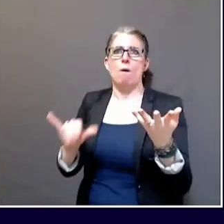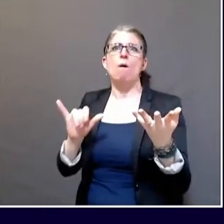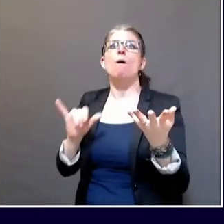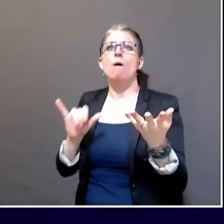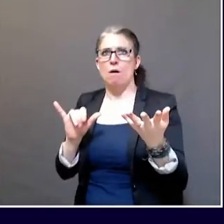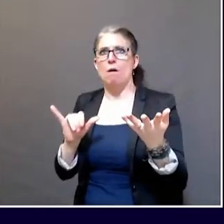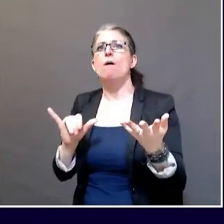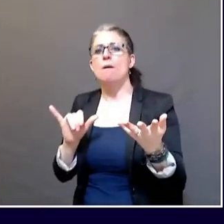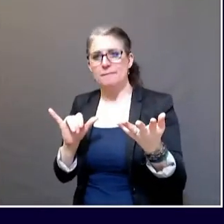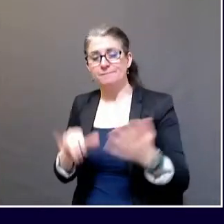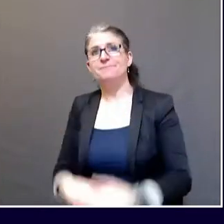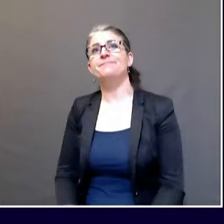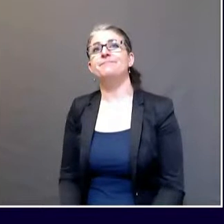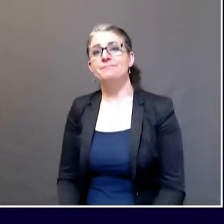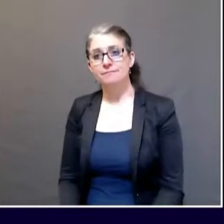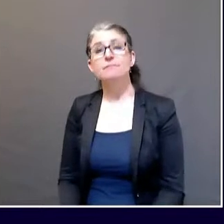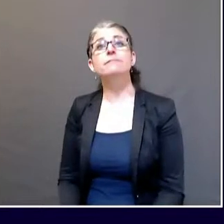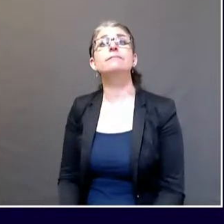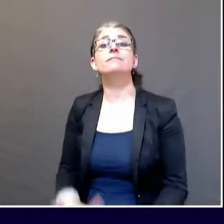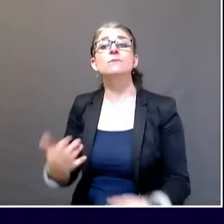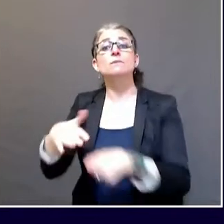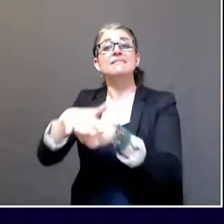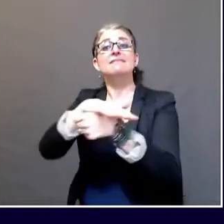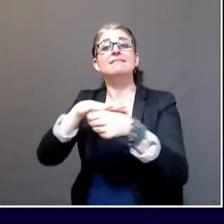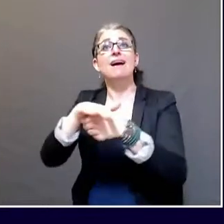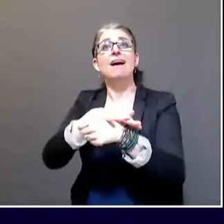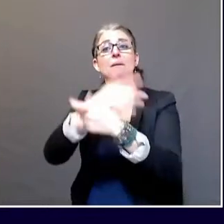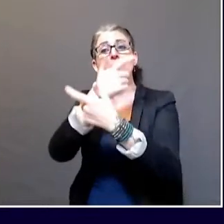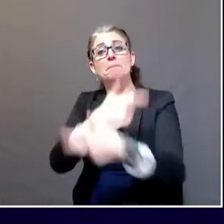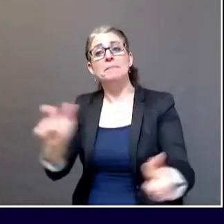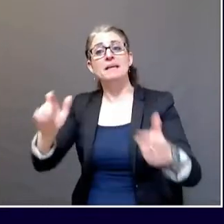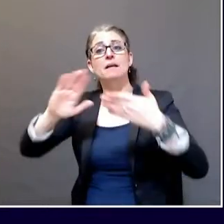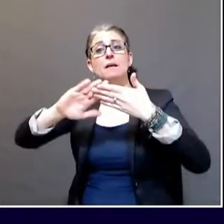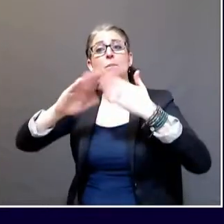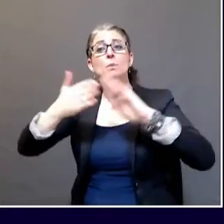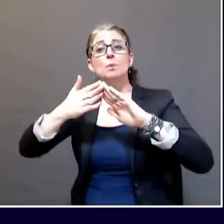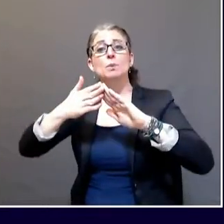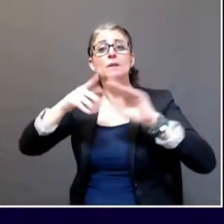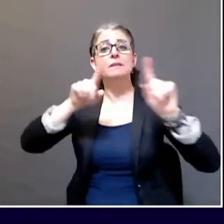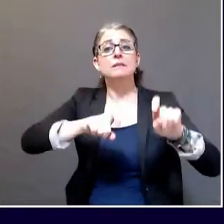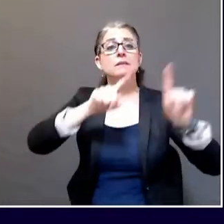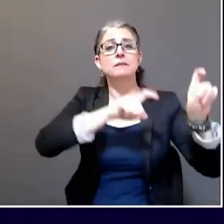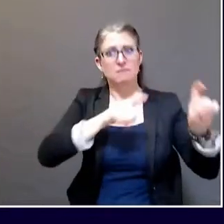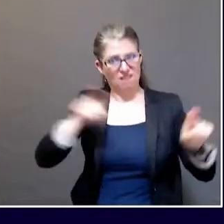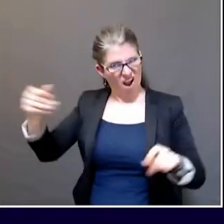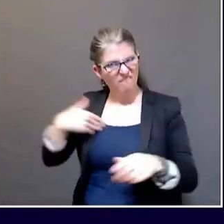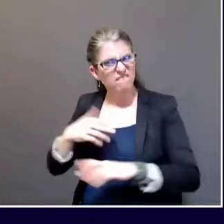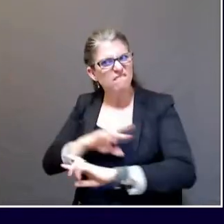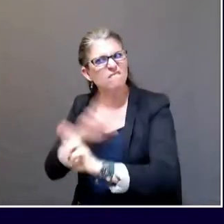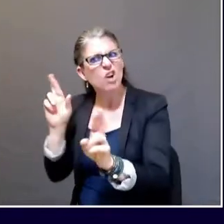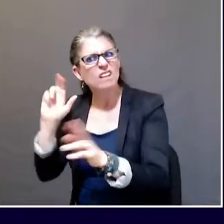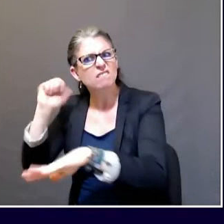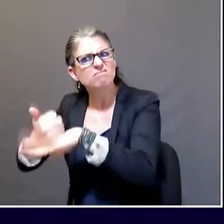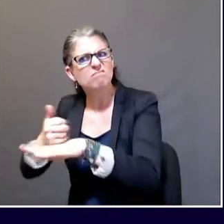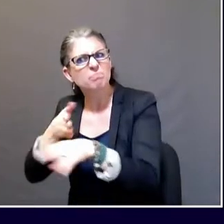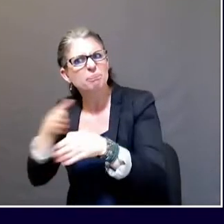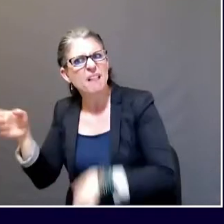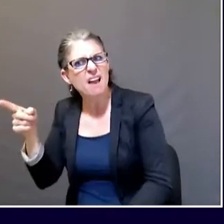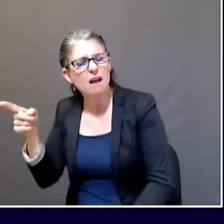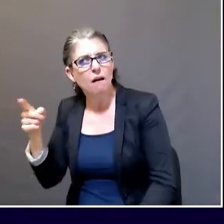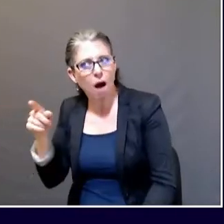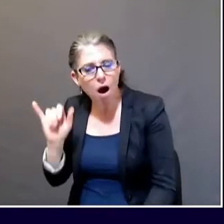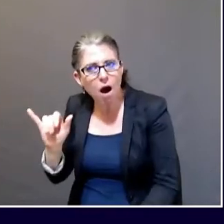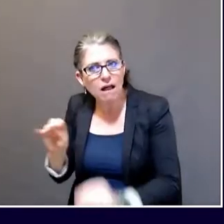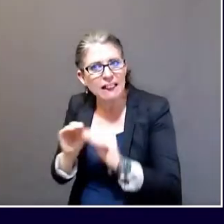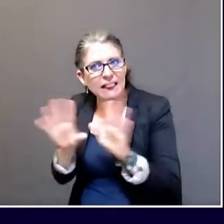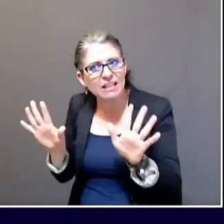third, we'll be able to have greater support for testing and contact tracing in the response, because one of the realities of this